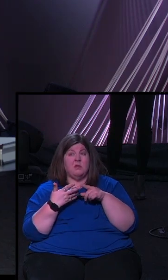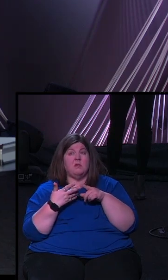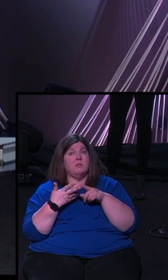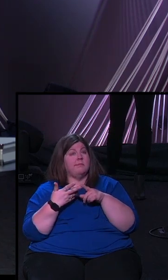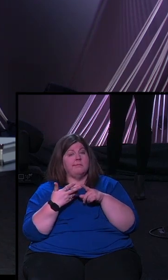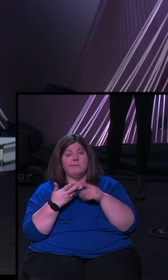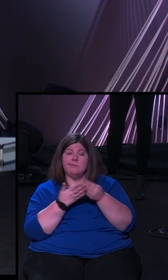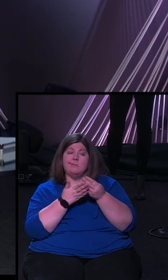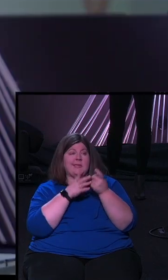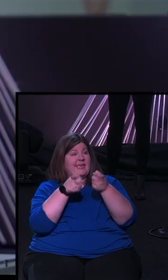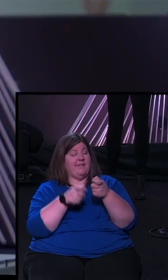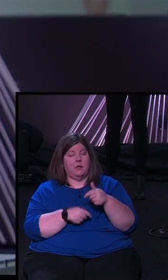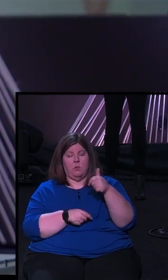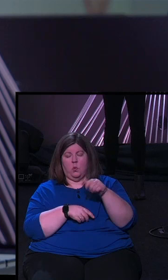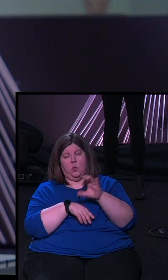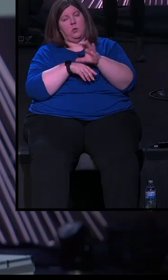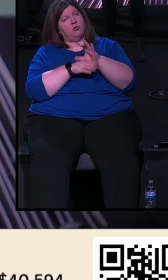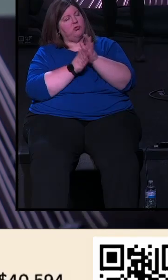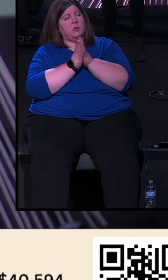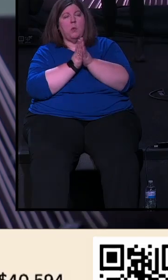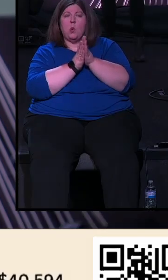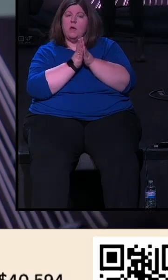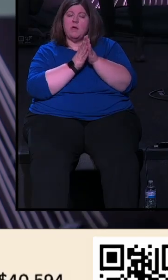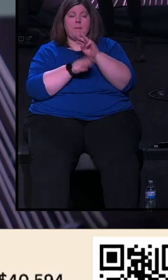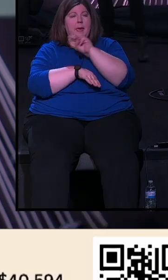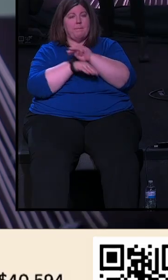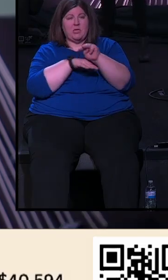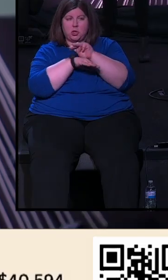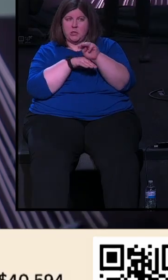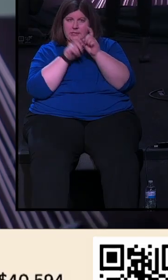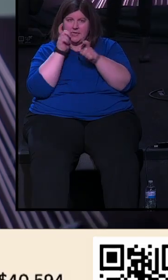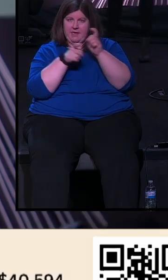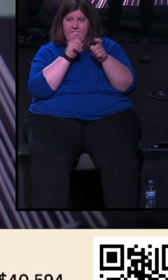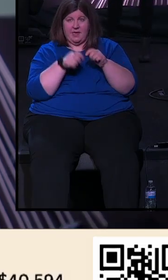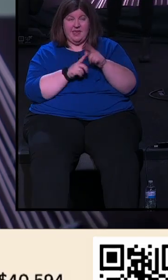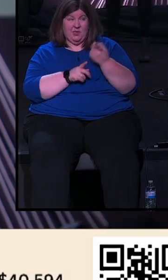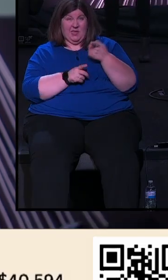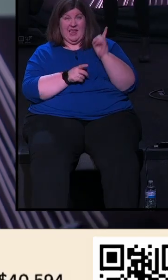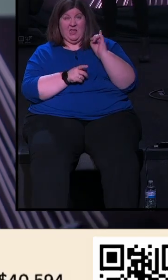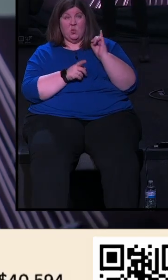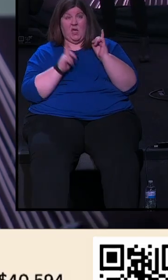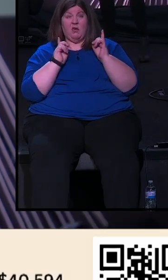giving. This church is motivated by missions giving, especially. This was last week's giving.